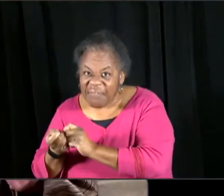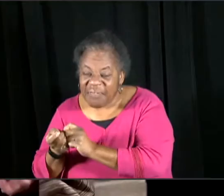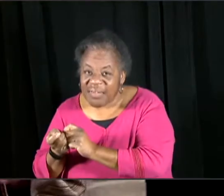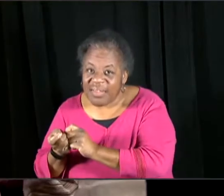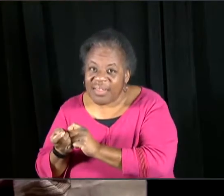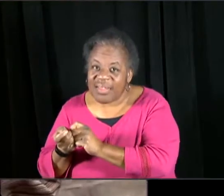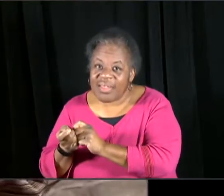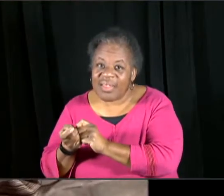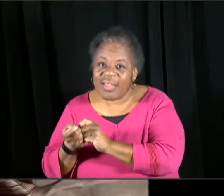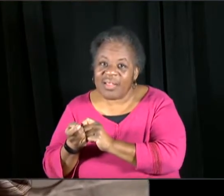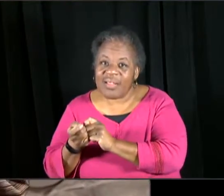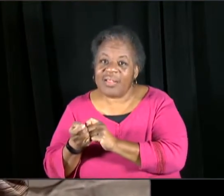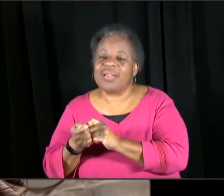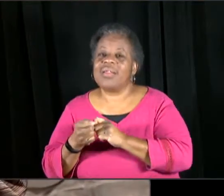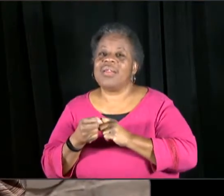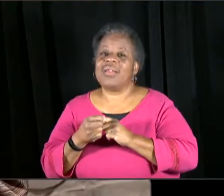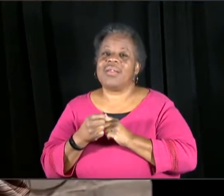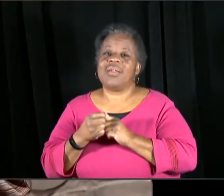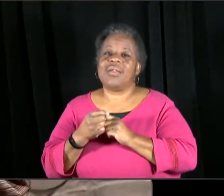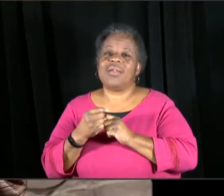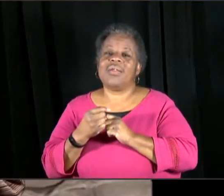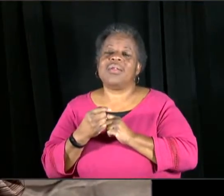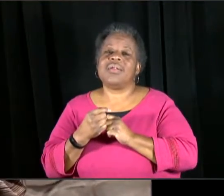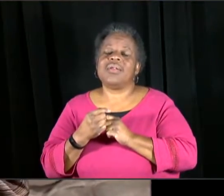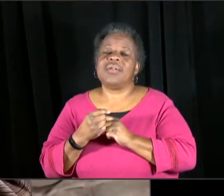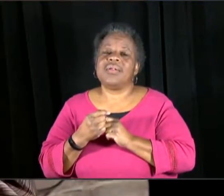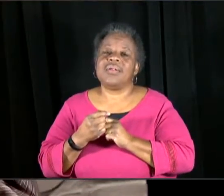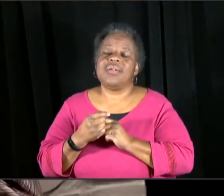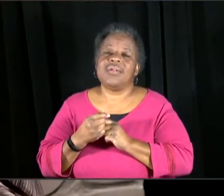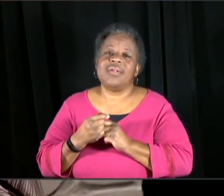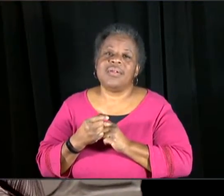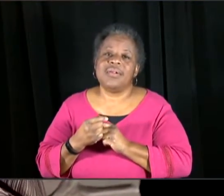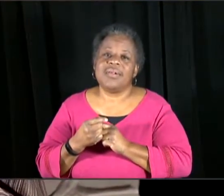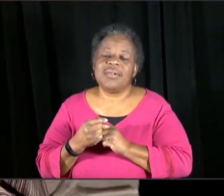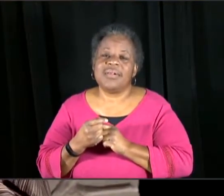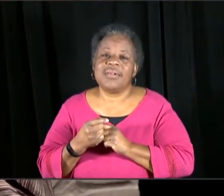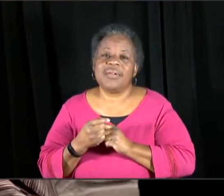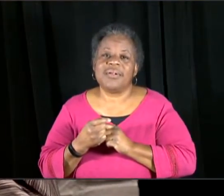We're always taking steps away from who we were meant to be.